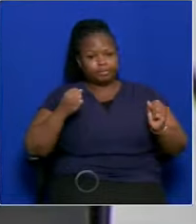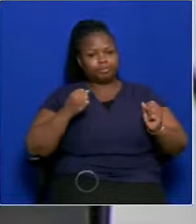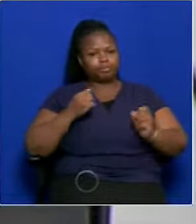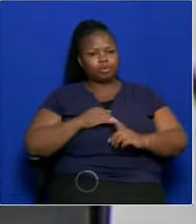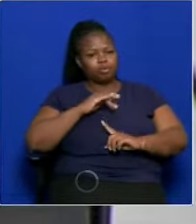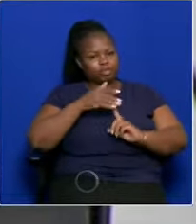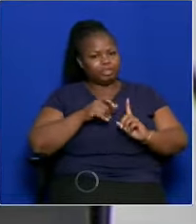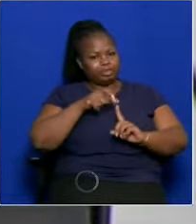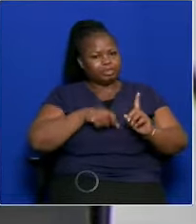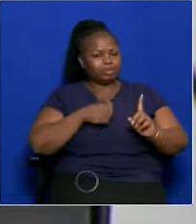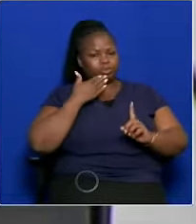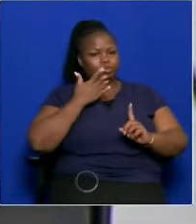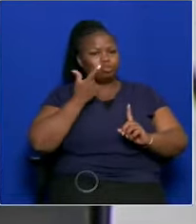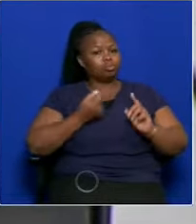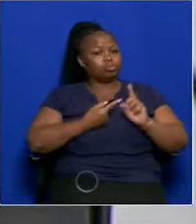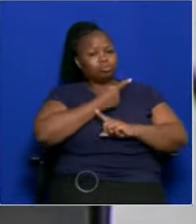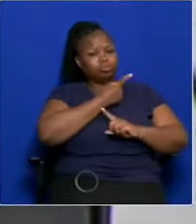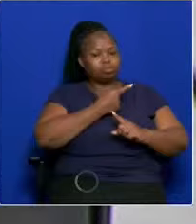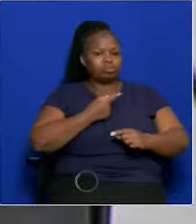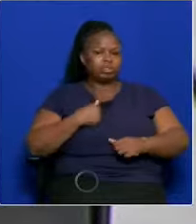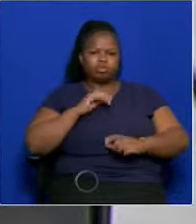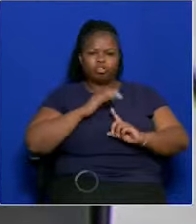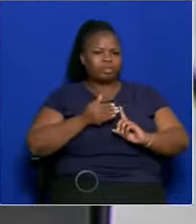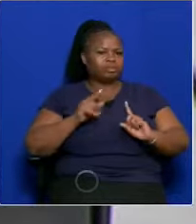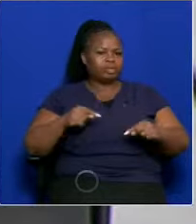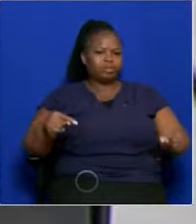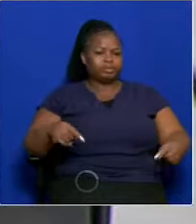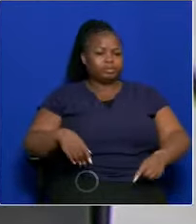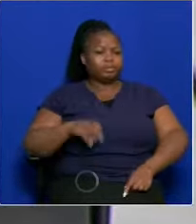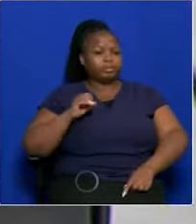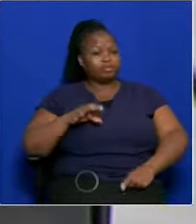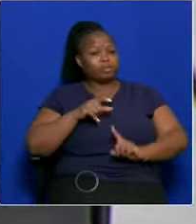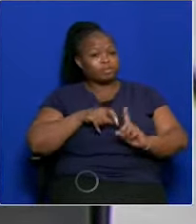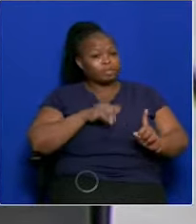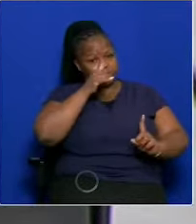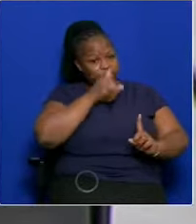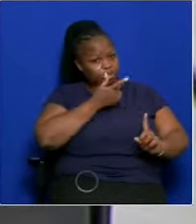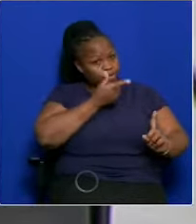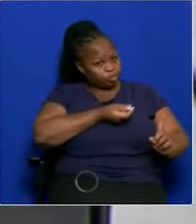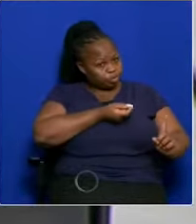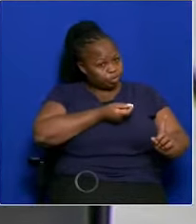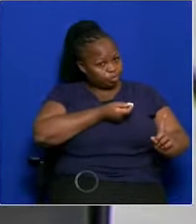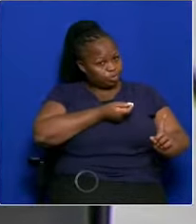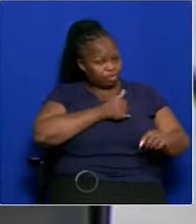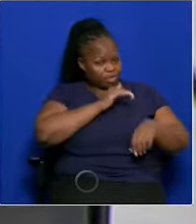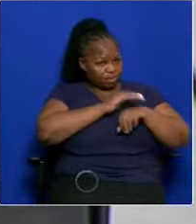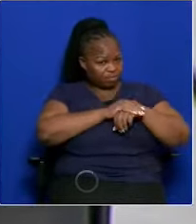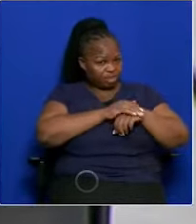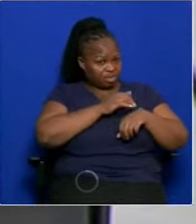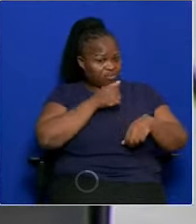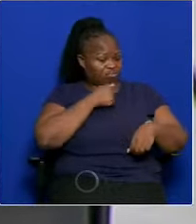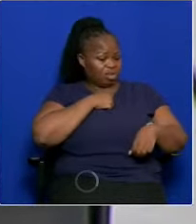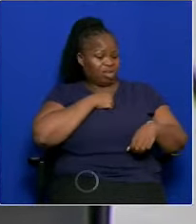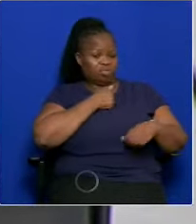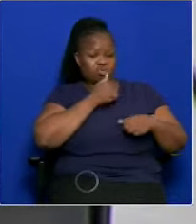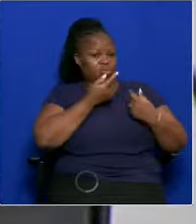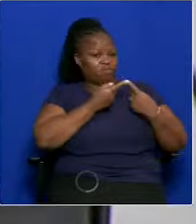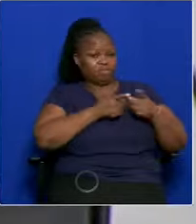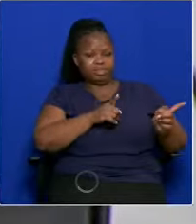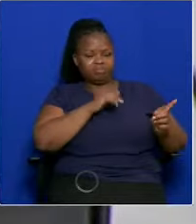any wrongdoing. If somebody commits a crime, is a friend of no friend, then I will arrest such